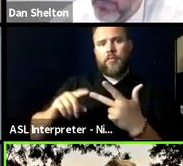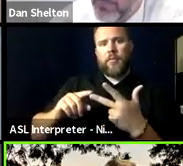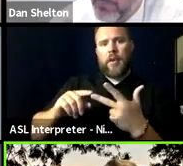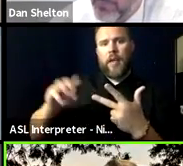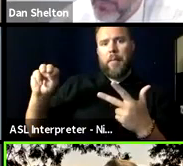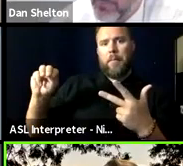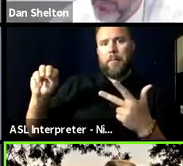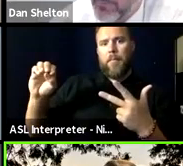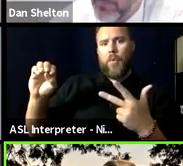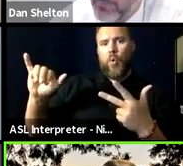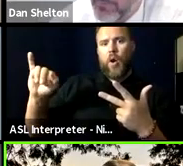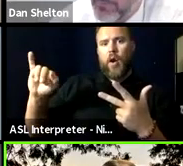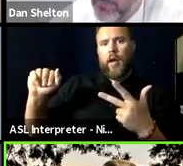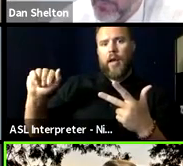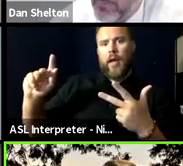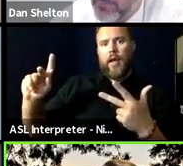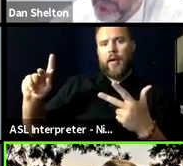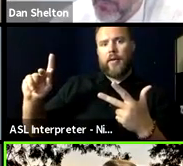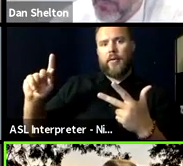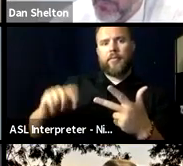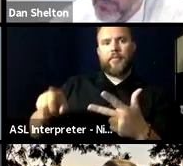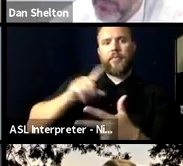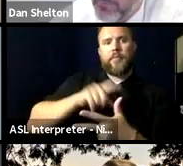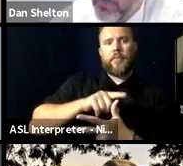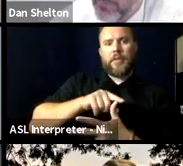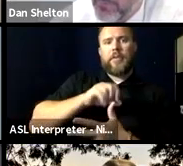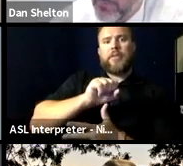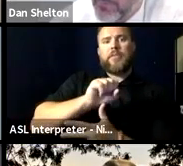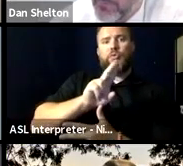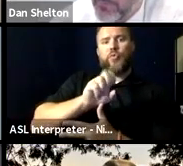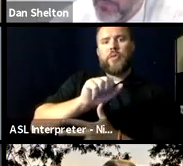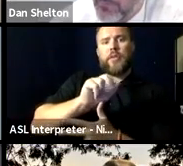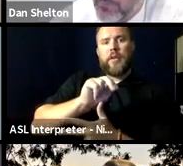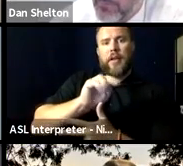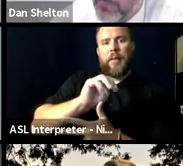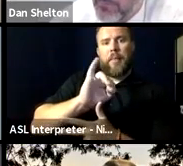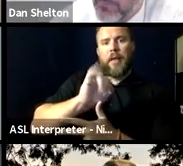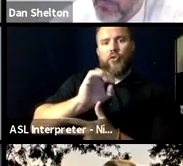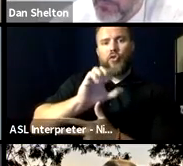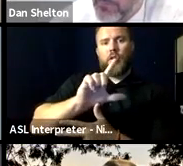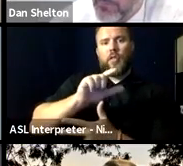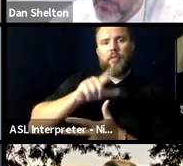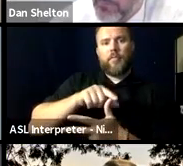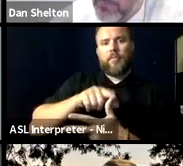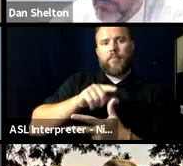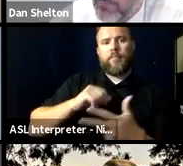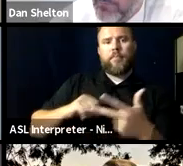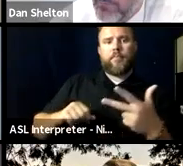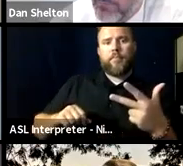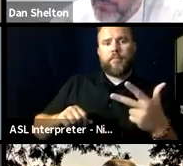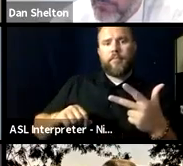Monica Moriak, my choice is Susan Mitchell. Okay. Mrs. Smith Tucker.